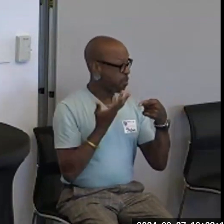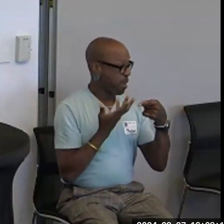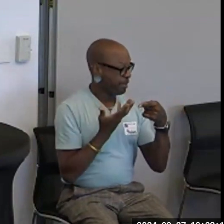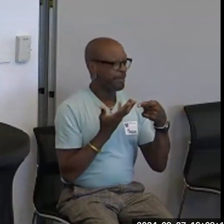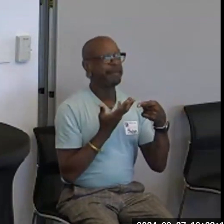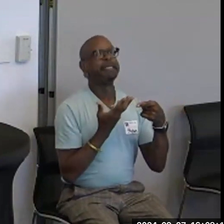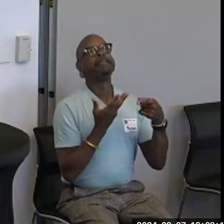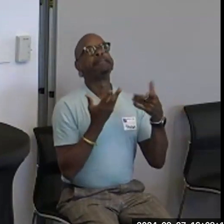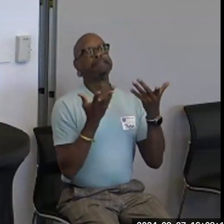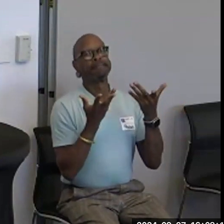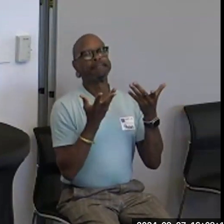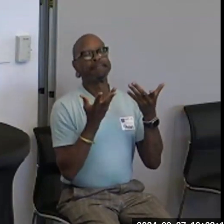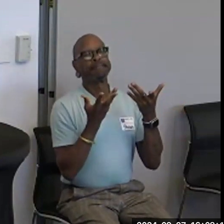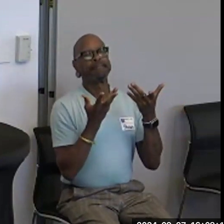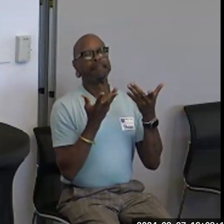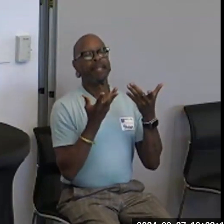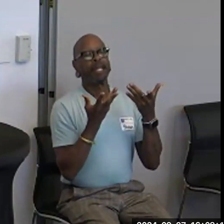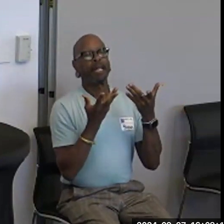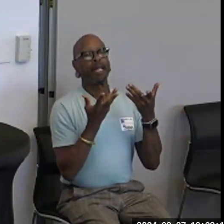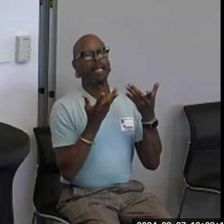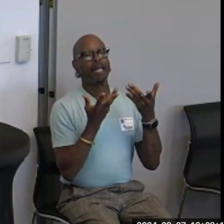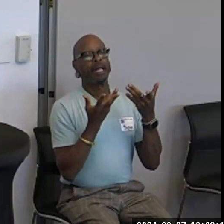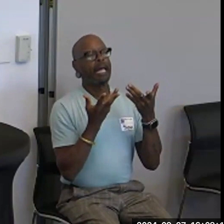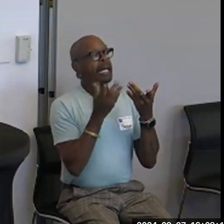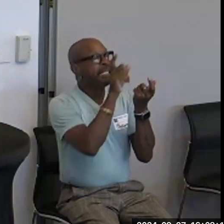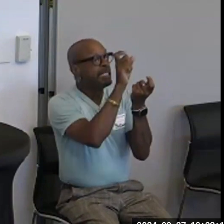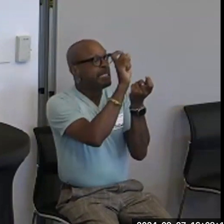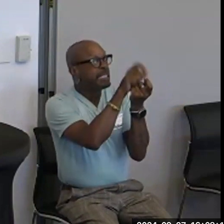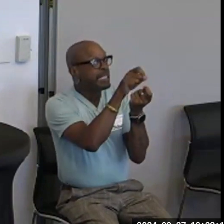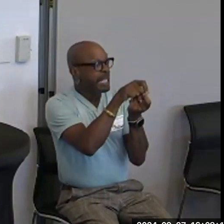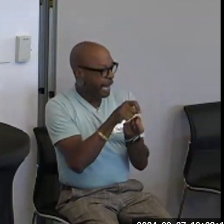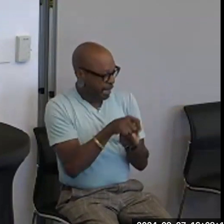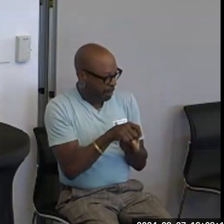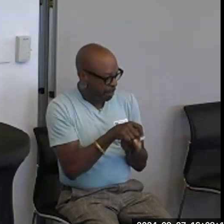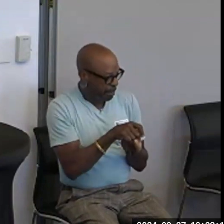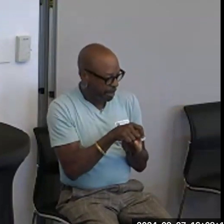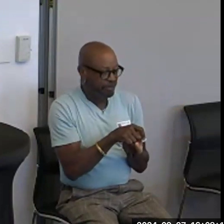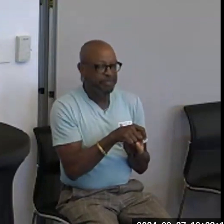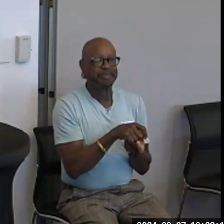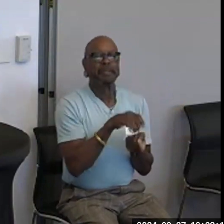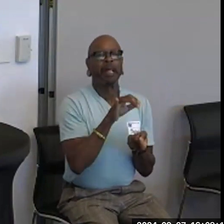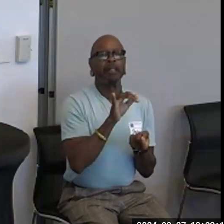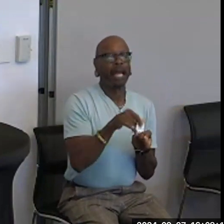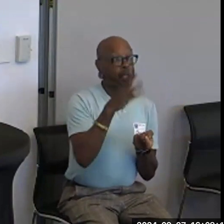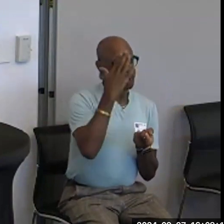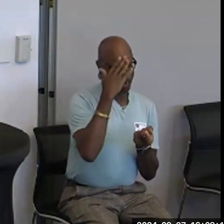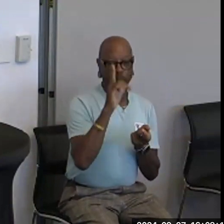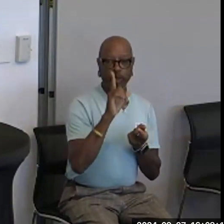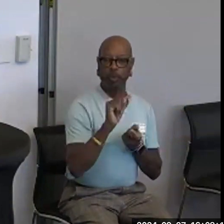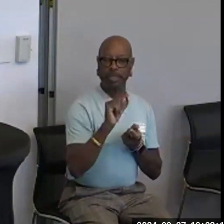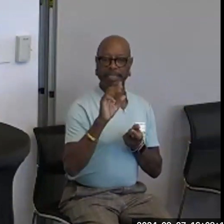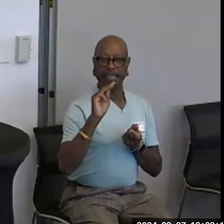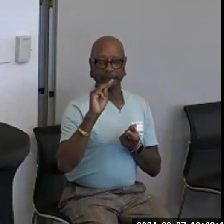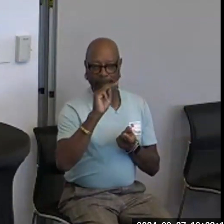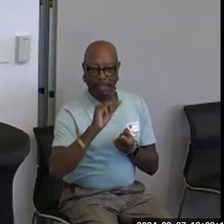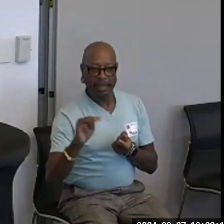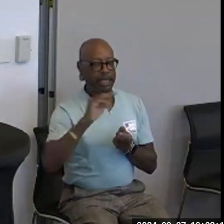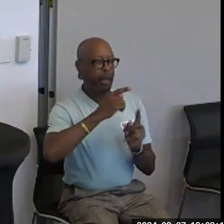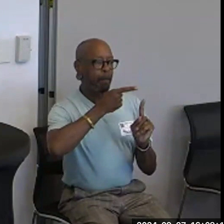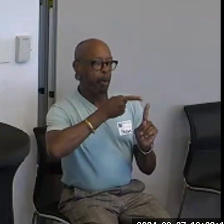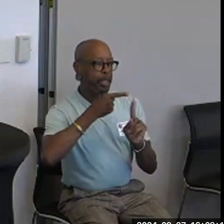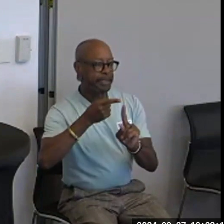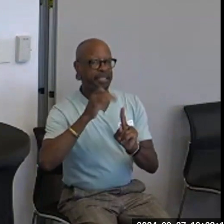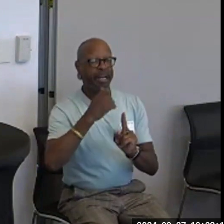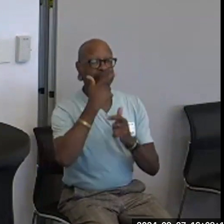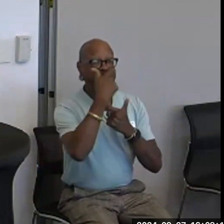it gives you amazing amounts of detail. I mean, there are 20 million points of interest. And in